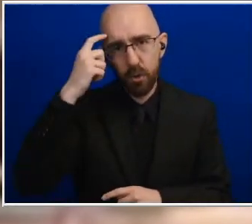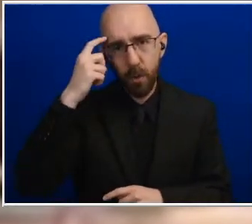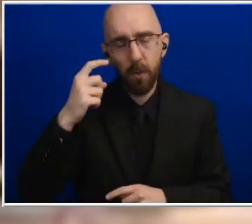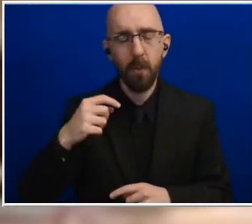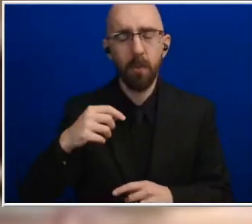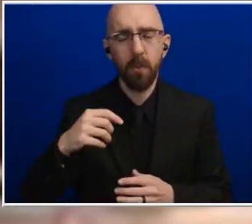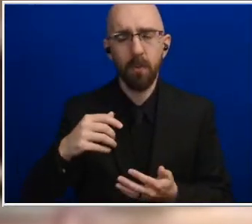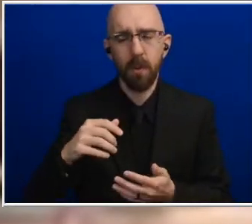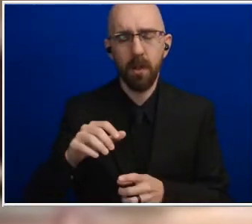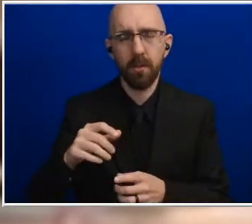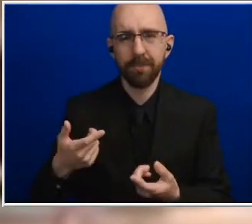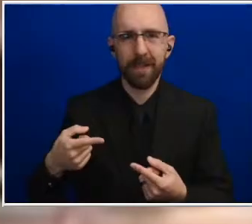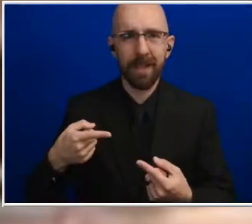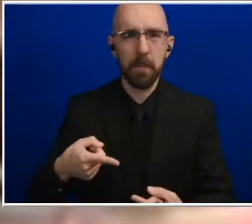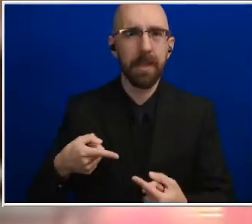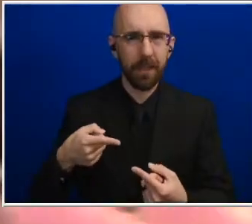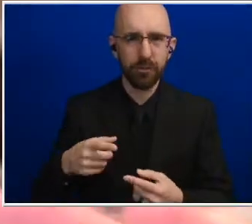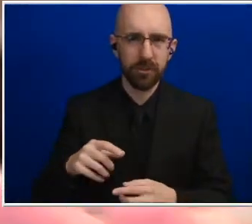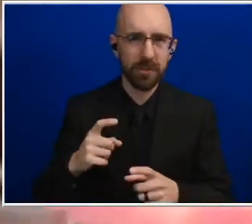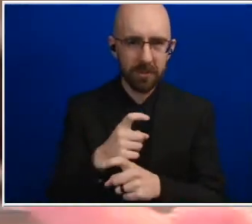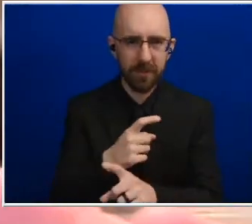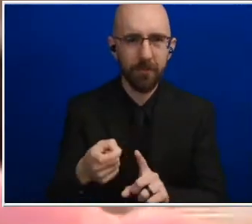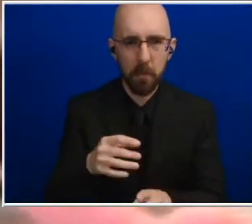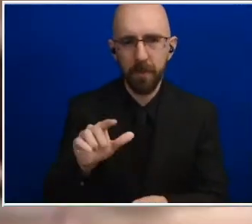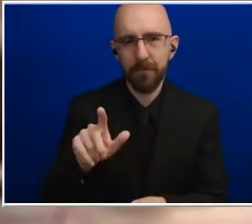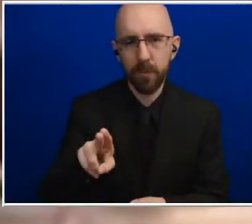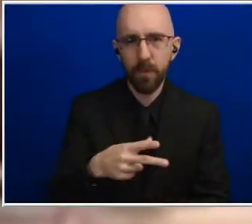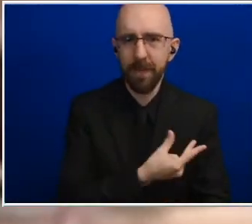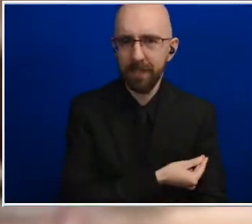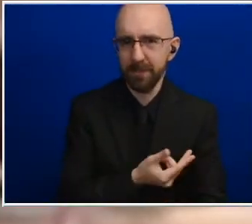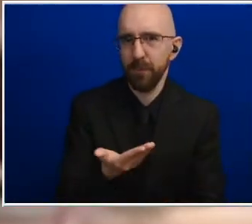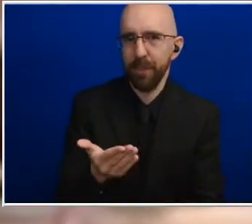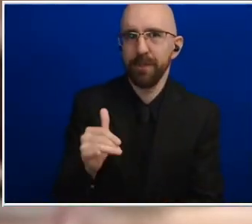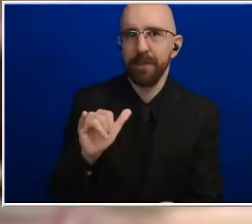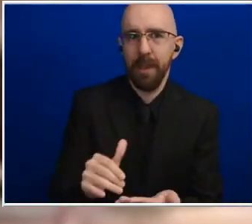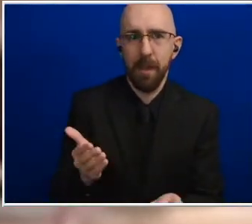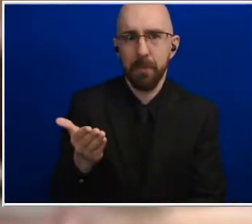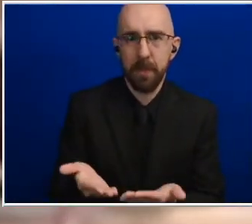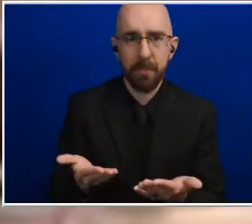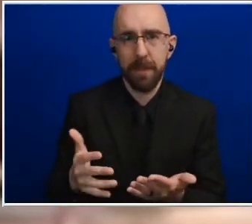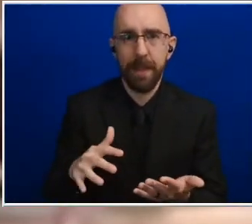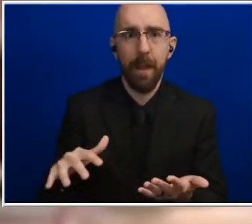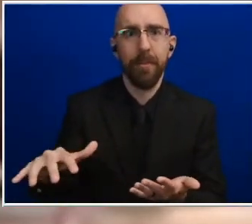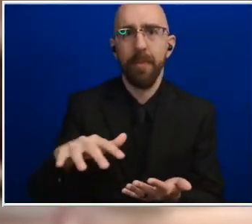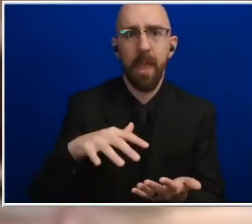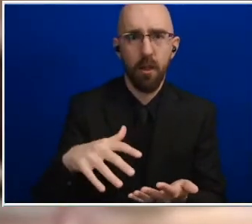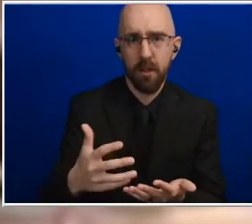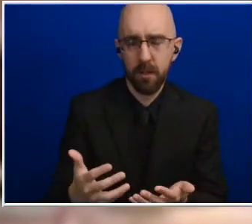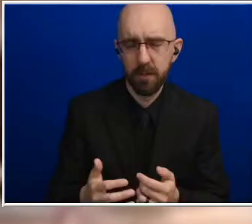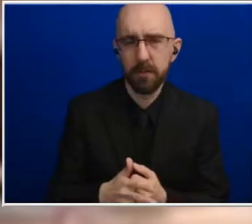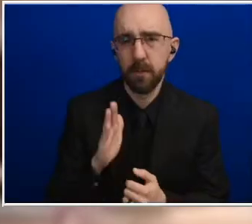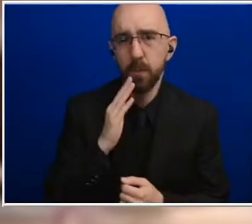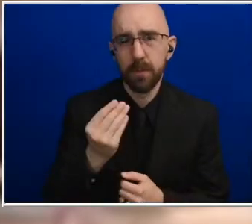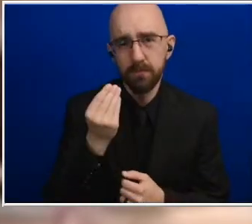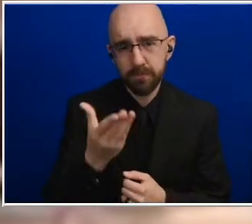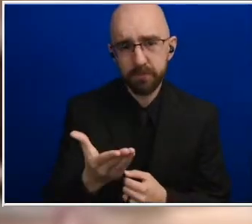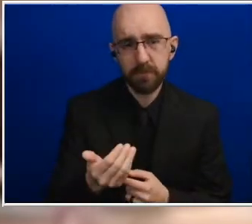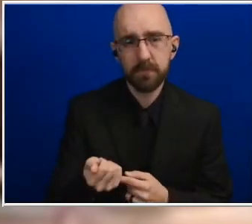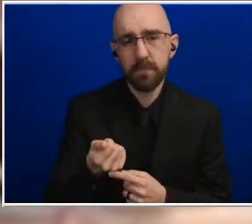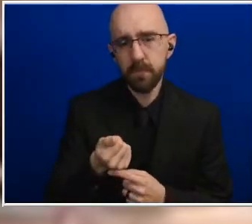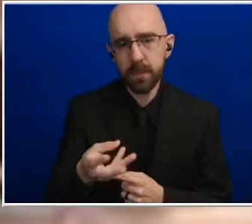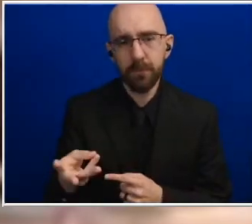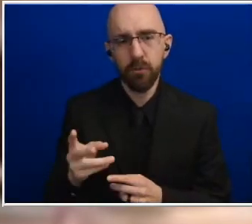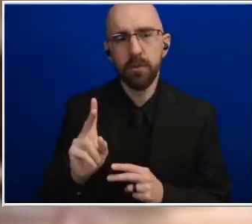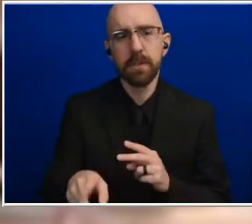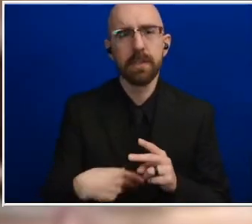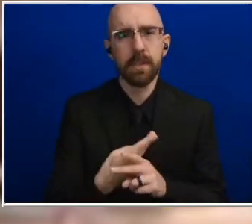complications from flu vaccine, so there's that maybe sitting out there. I would tell her that there are multiple types of